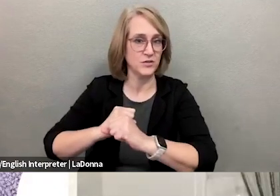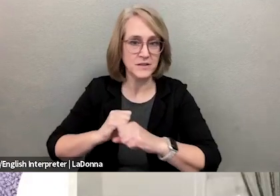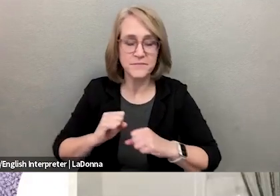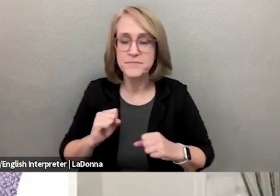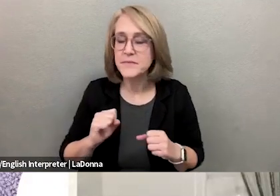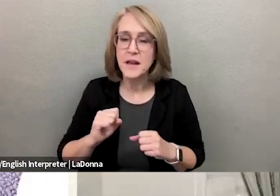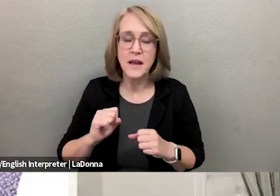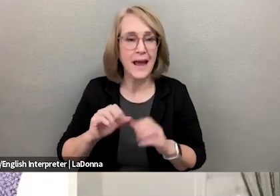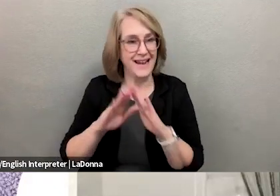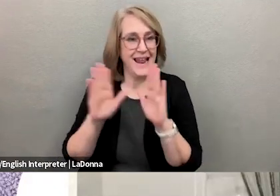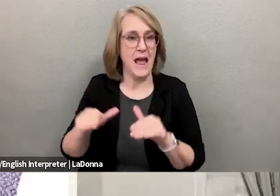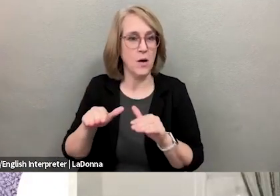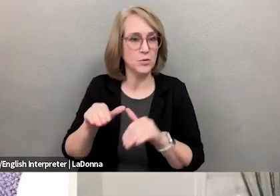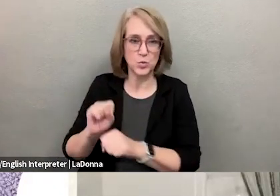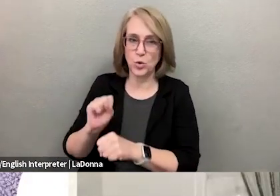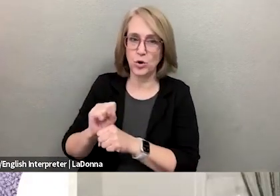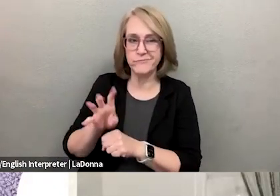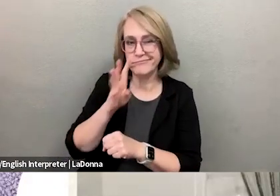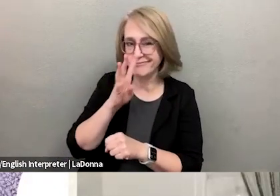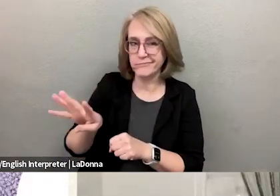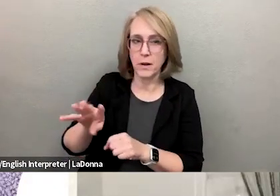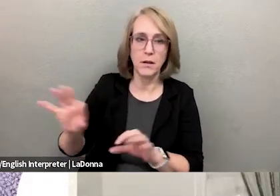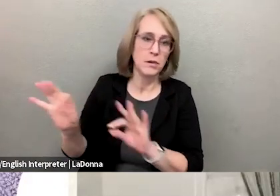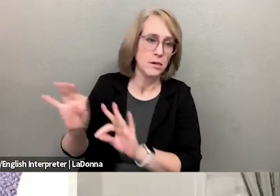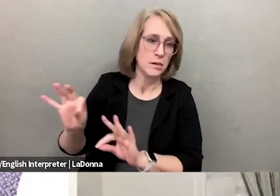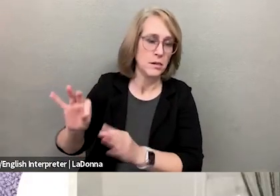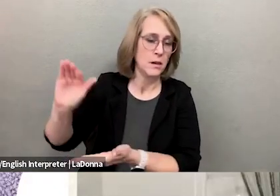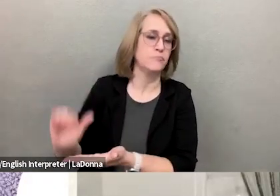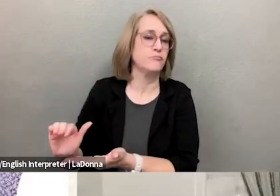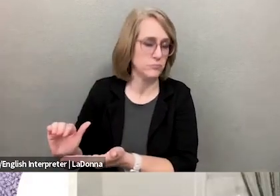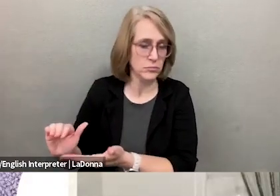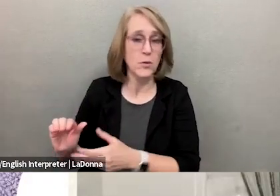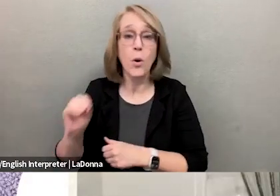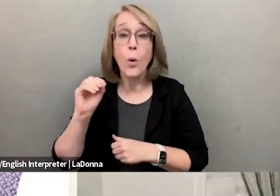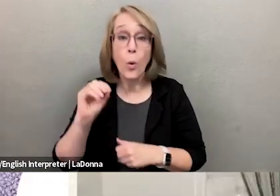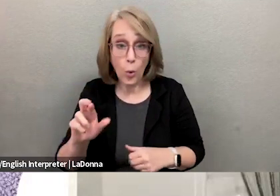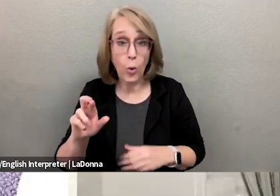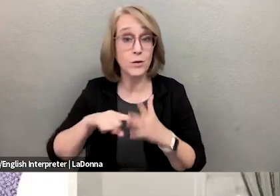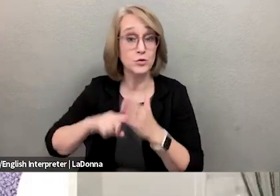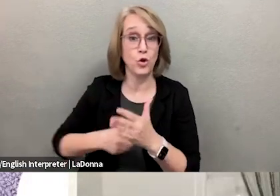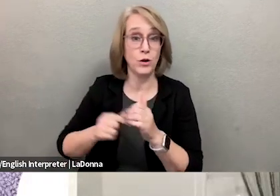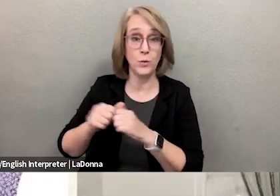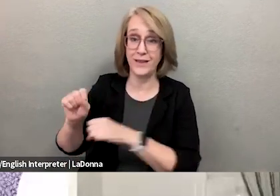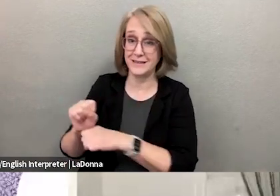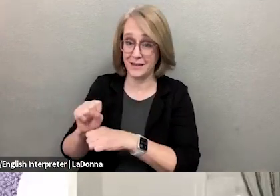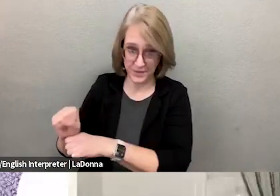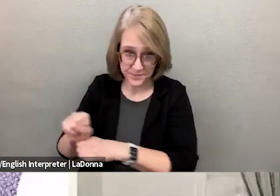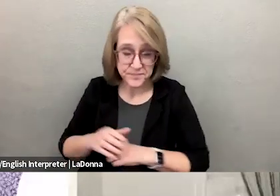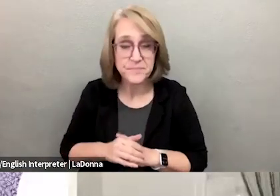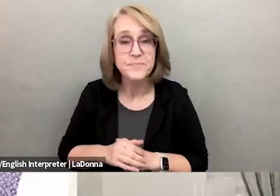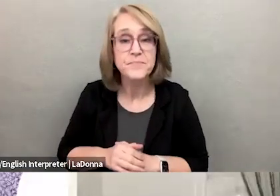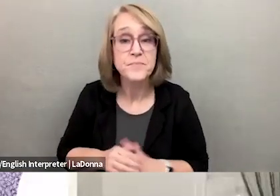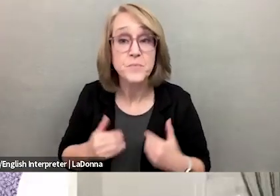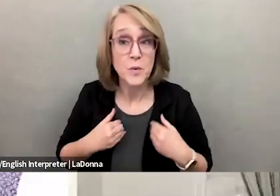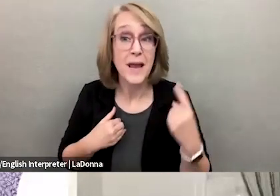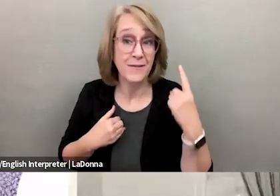household work being devalued and having its origins in slavery. We have a program within NDWA that's called We Dream